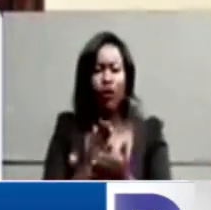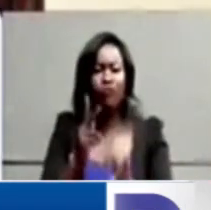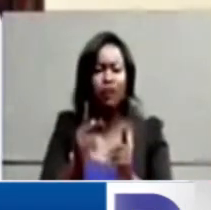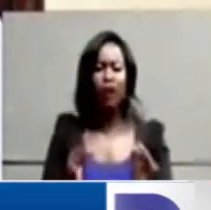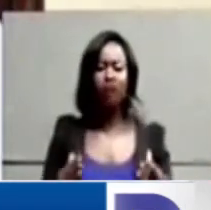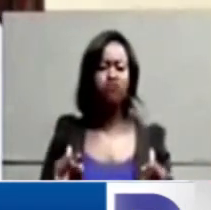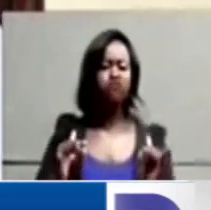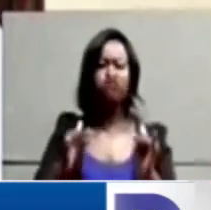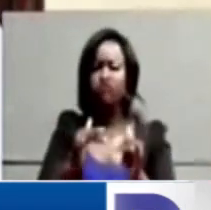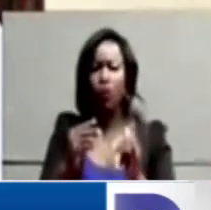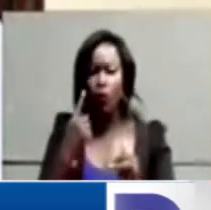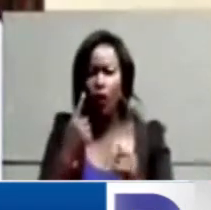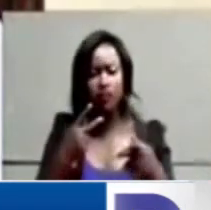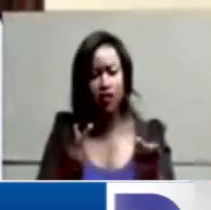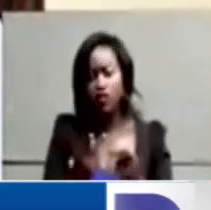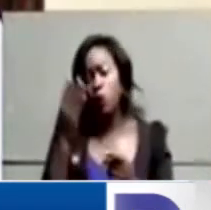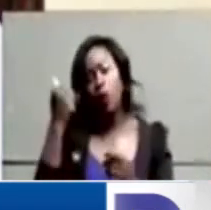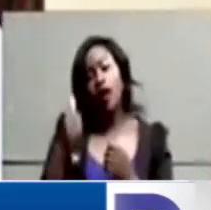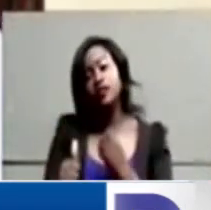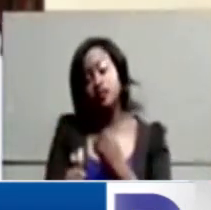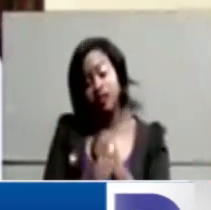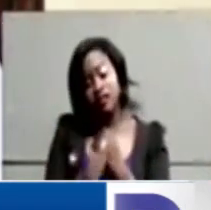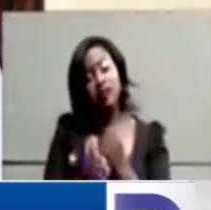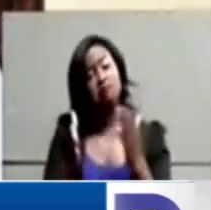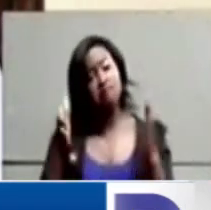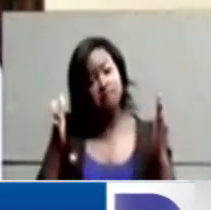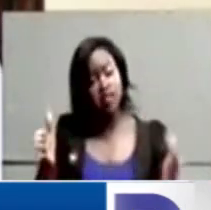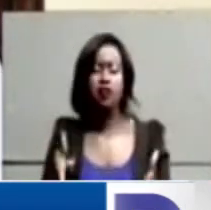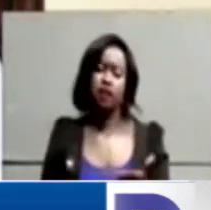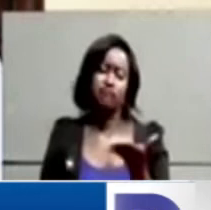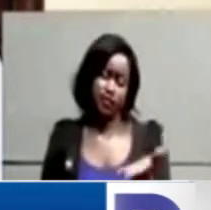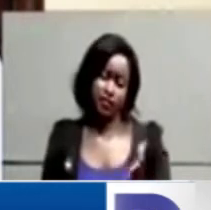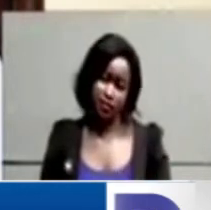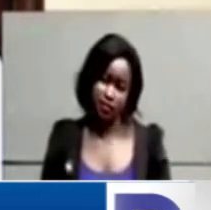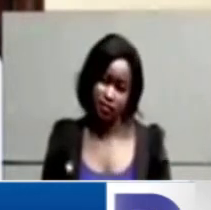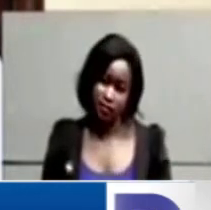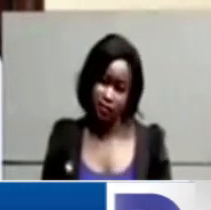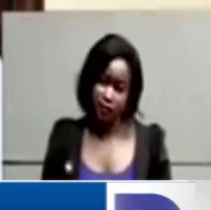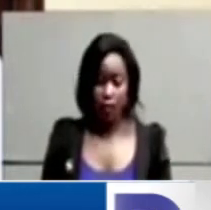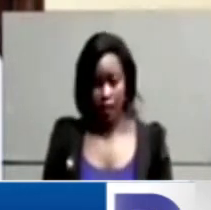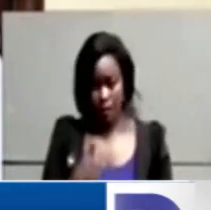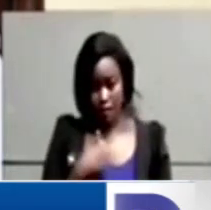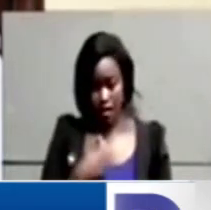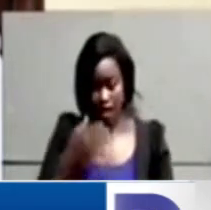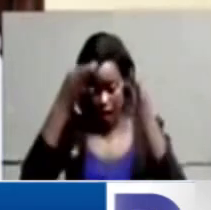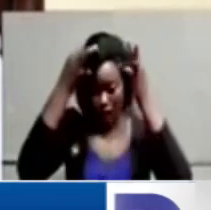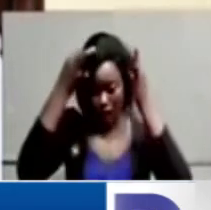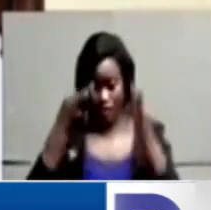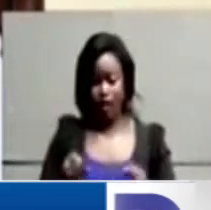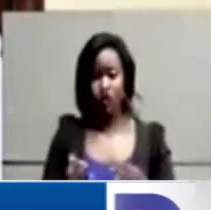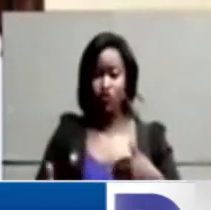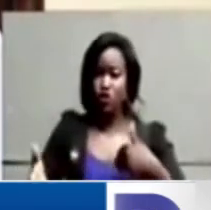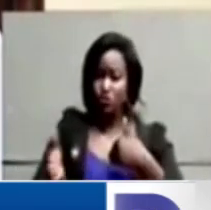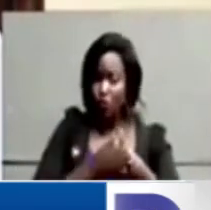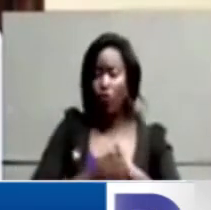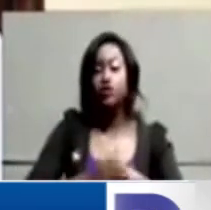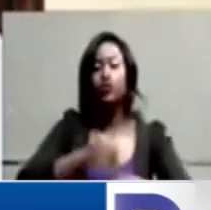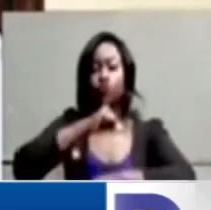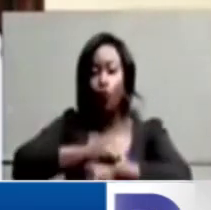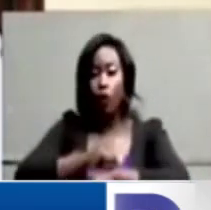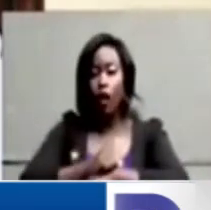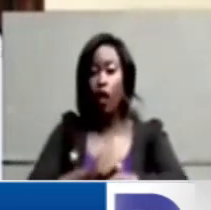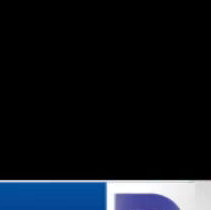okubeera nga ayongera okwogerako then afterwards tujja kubeera nga tukomawo okwongera okukubaganya ebirowoozo ku kirwadde kya